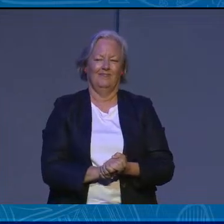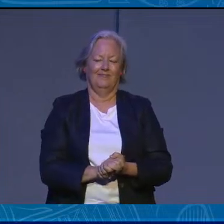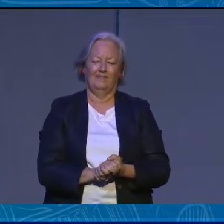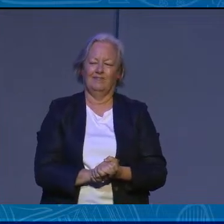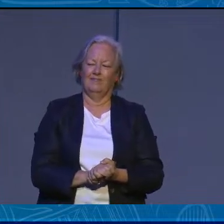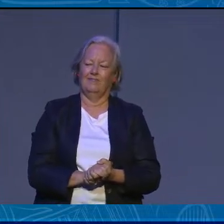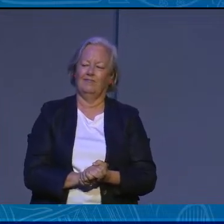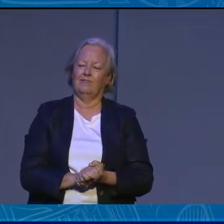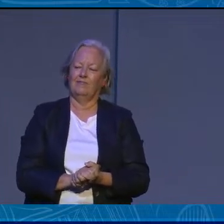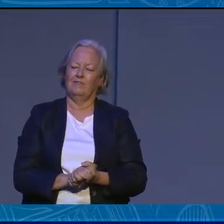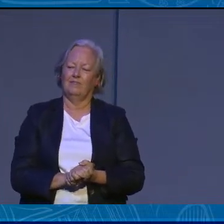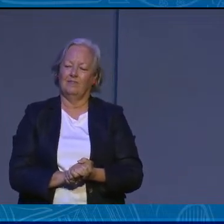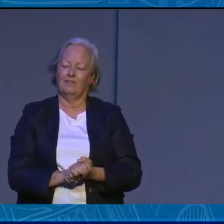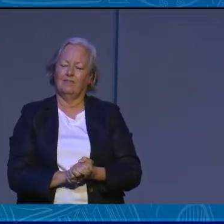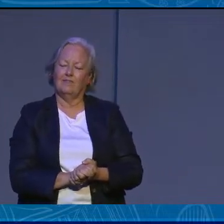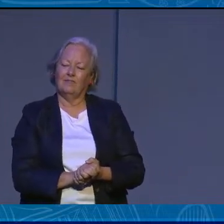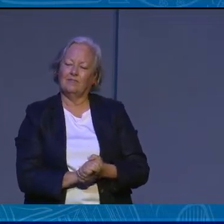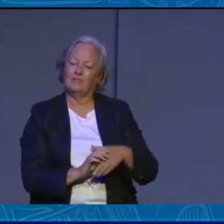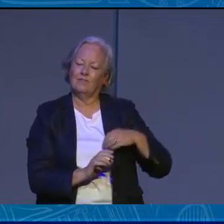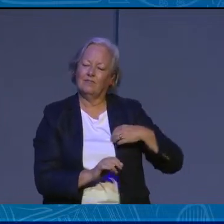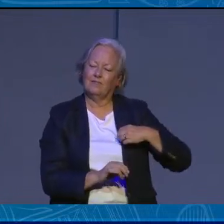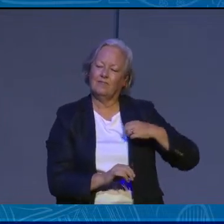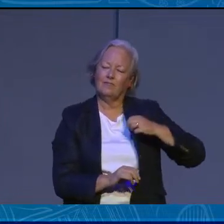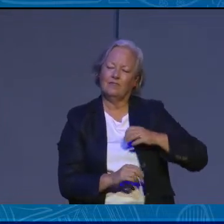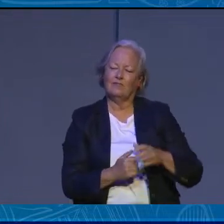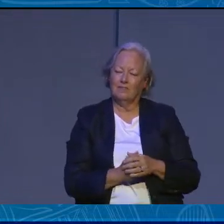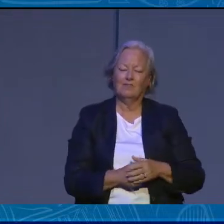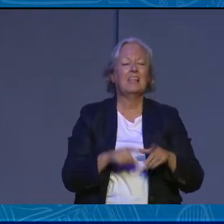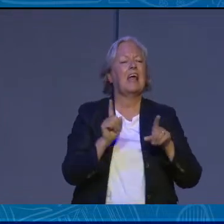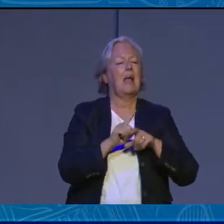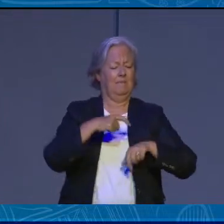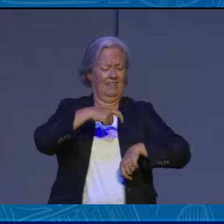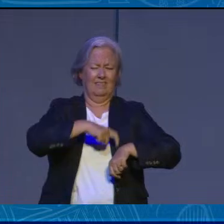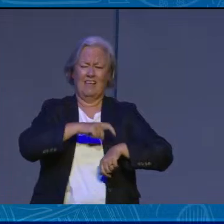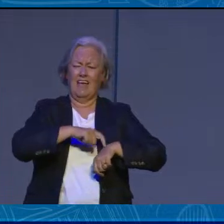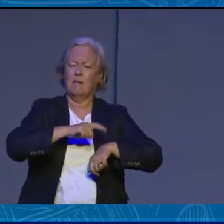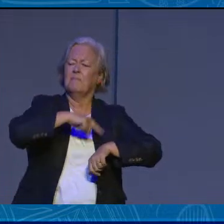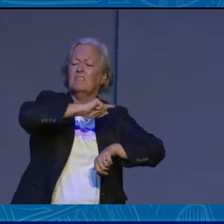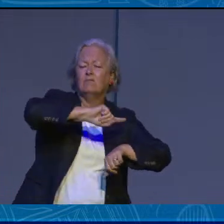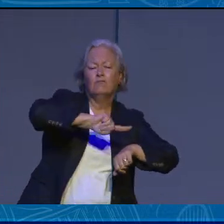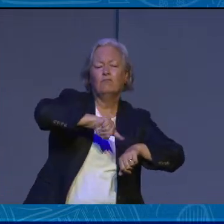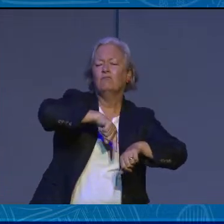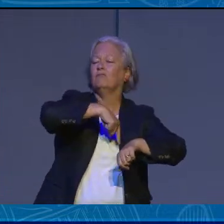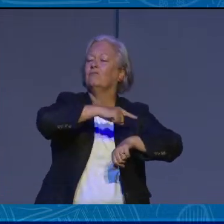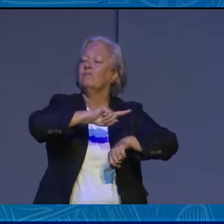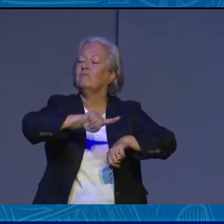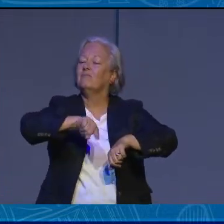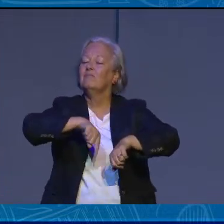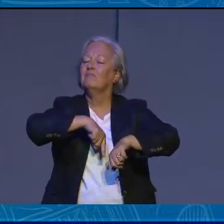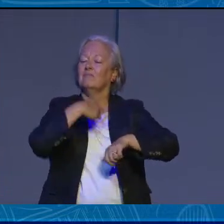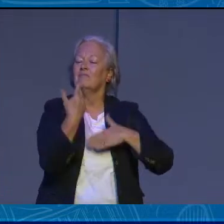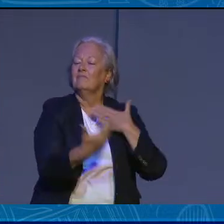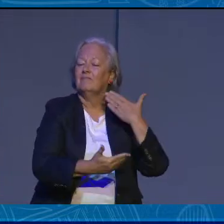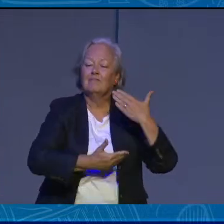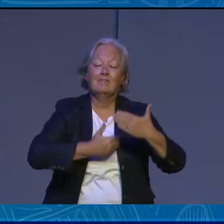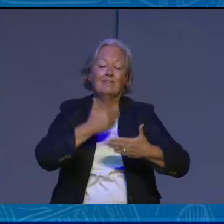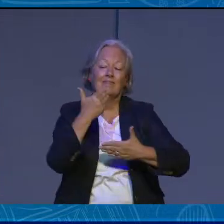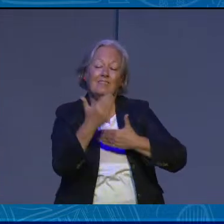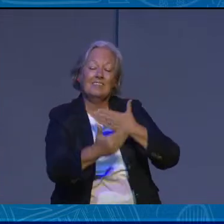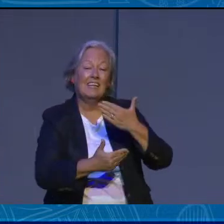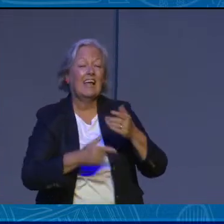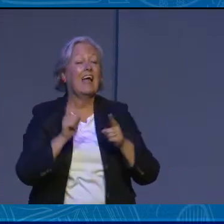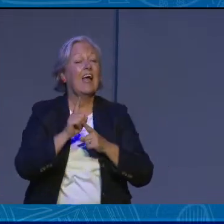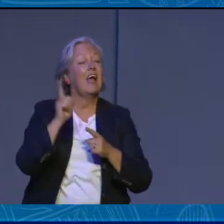Seconds, hours, so many days. You know what you want, but how long can you wait? Every